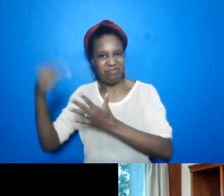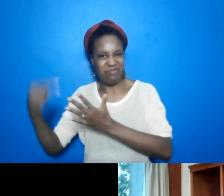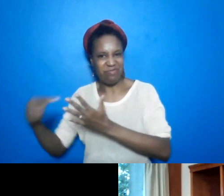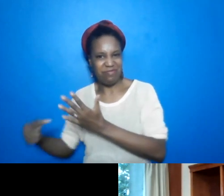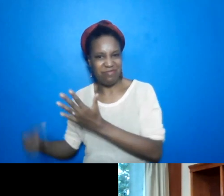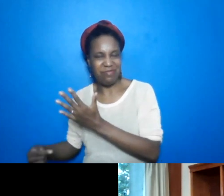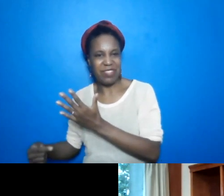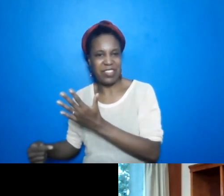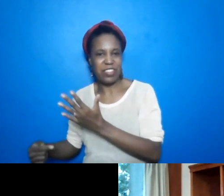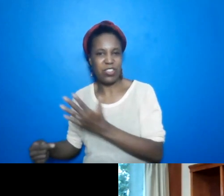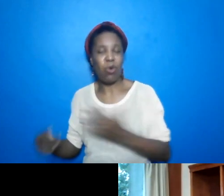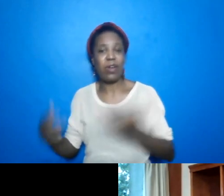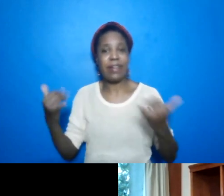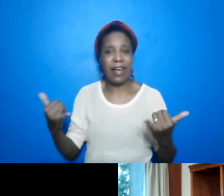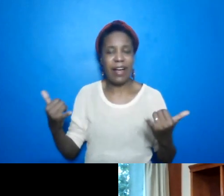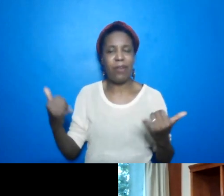who do we have serving,